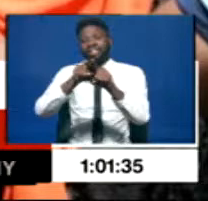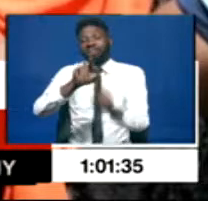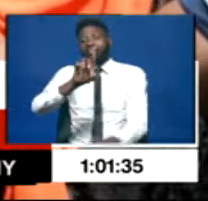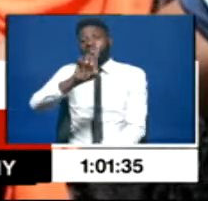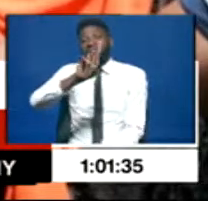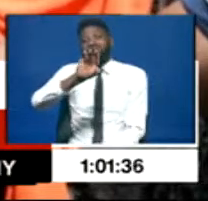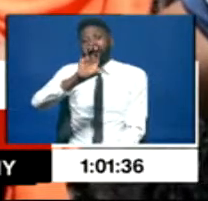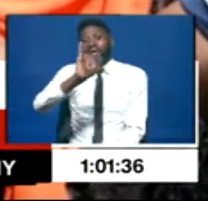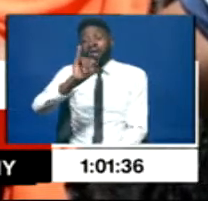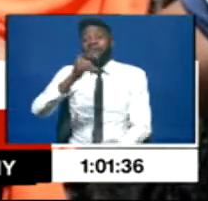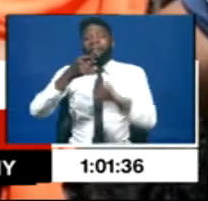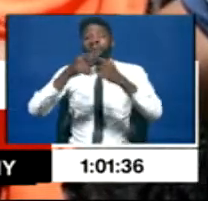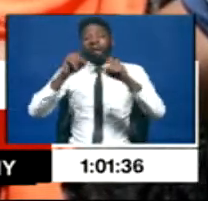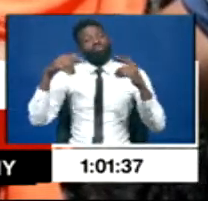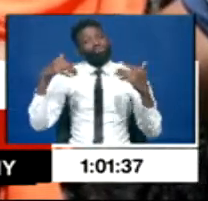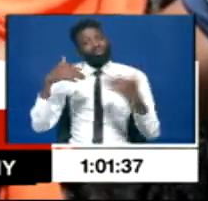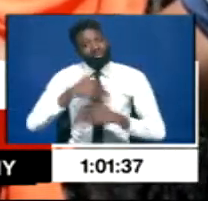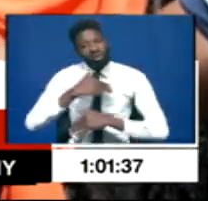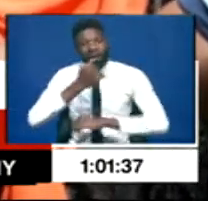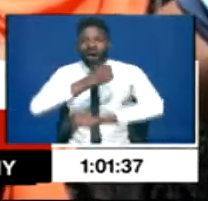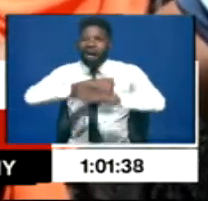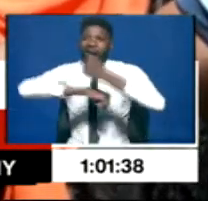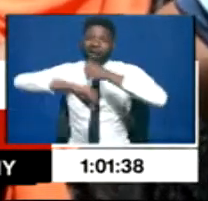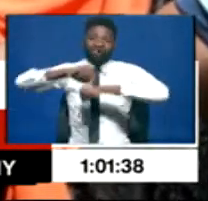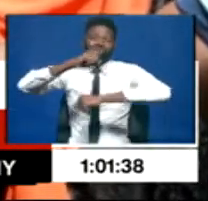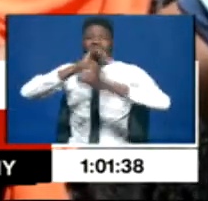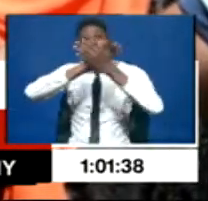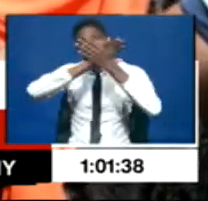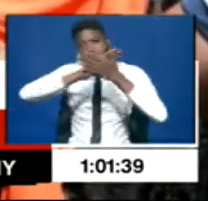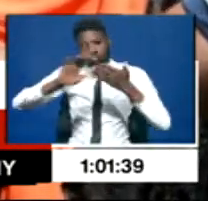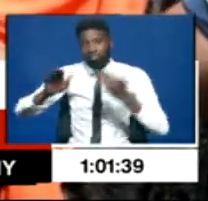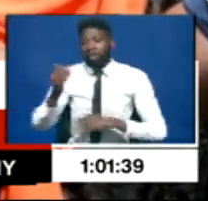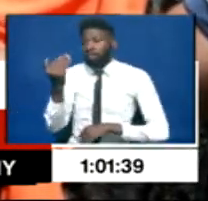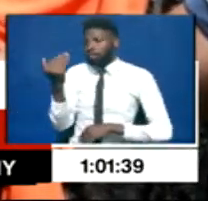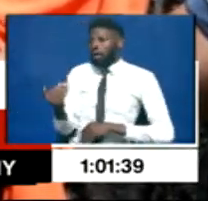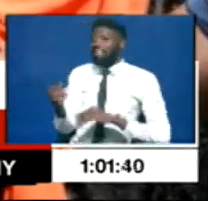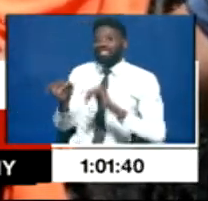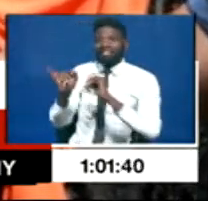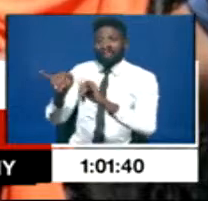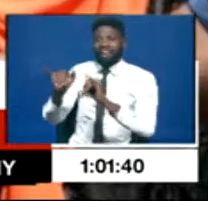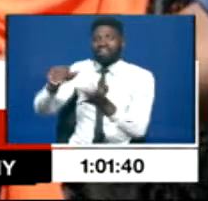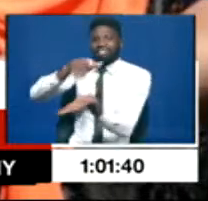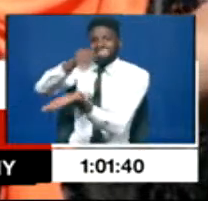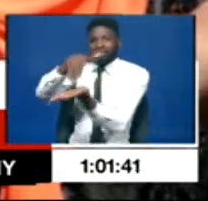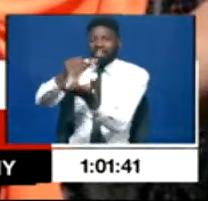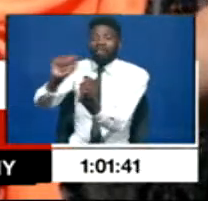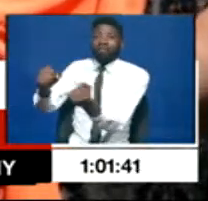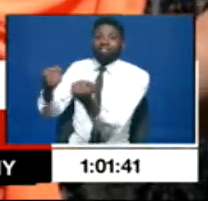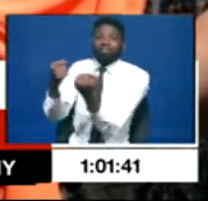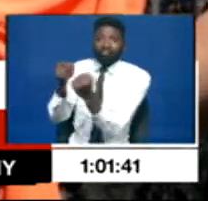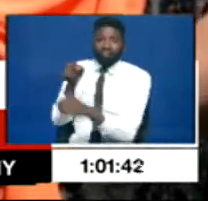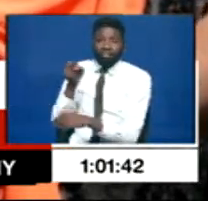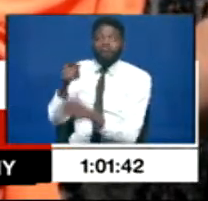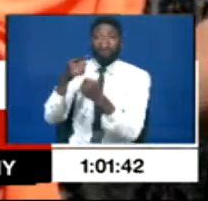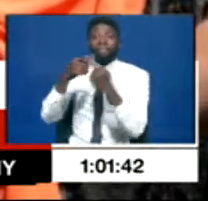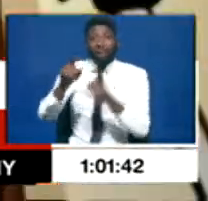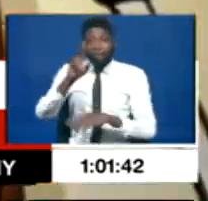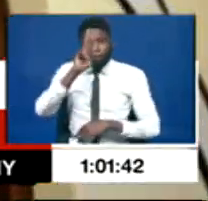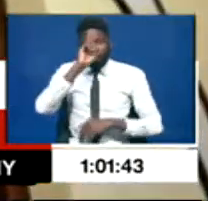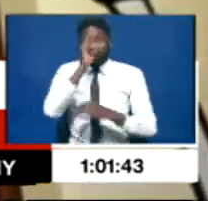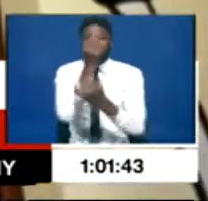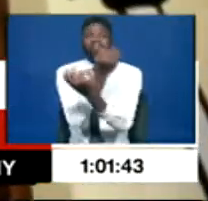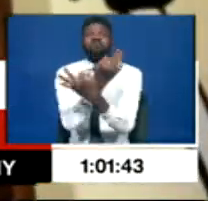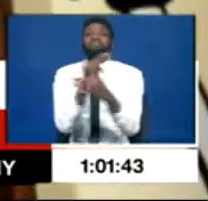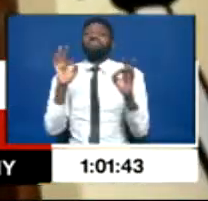ambayo imechukuliwa. Na mtoto bado yuko rescue, lakini yule perpetrator bado anatembea free na kuna arrest